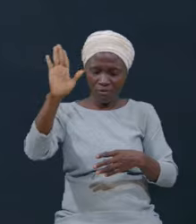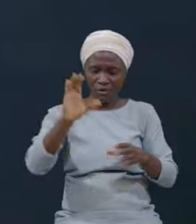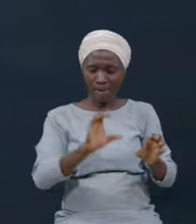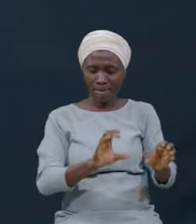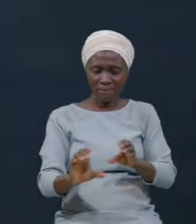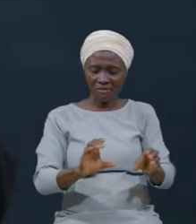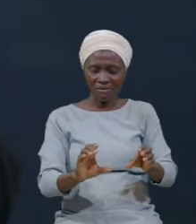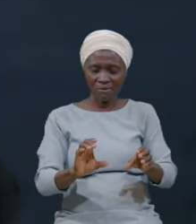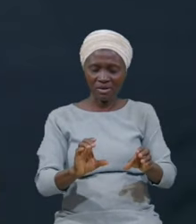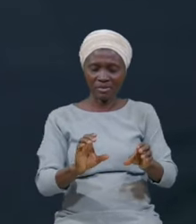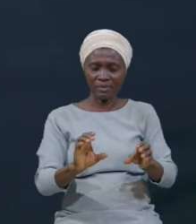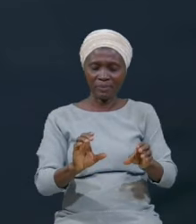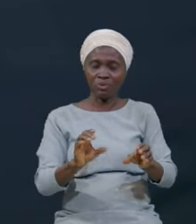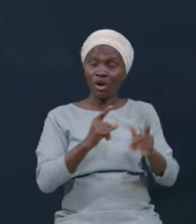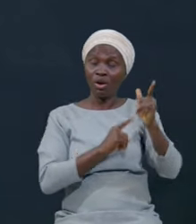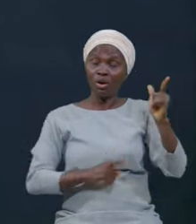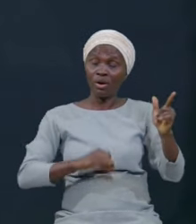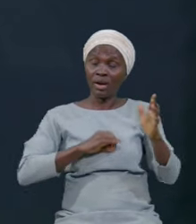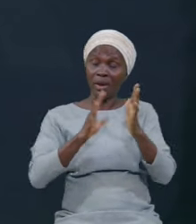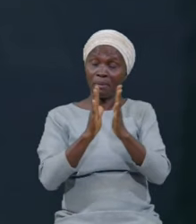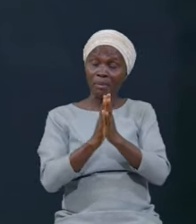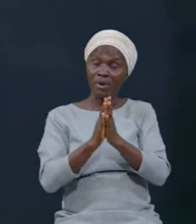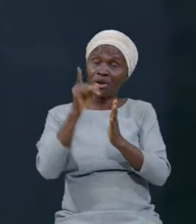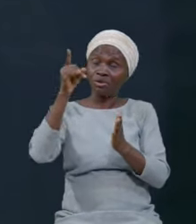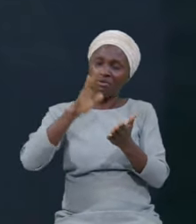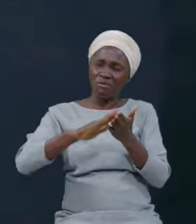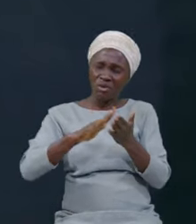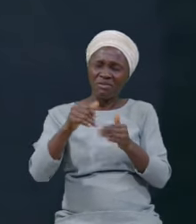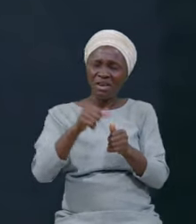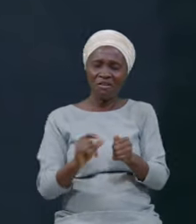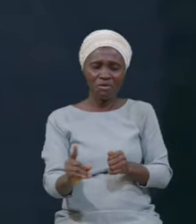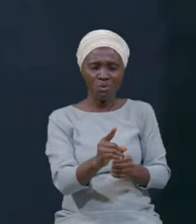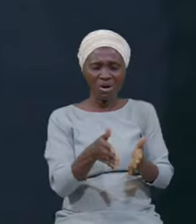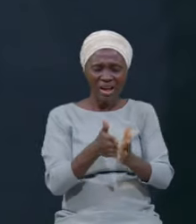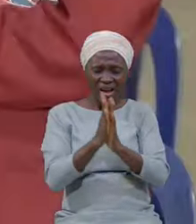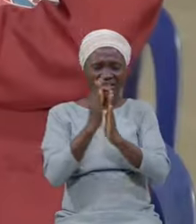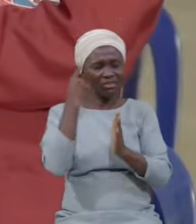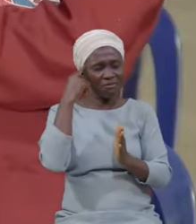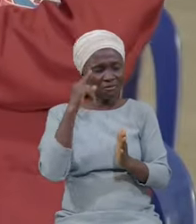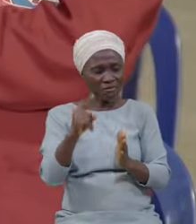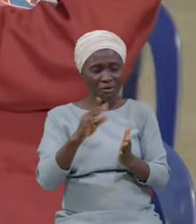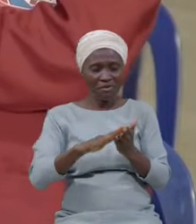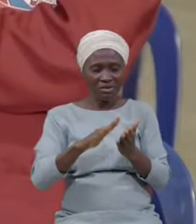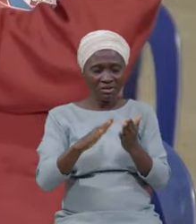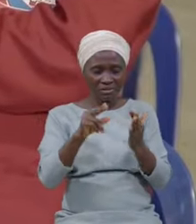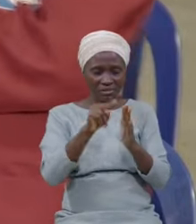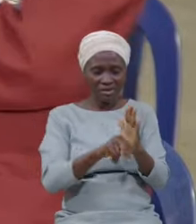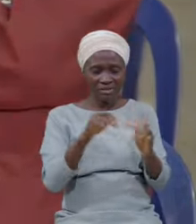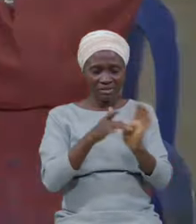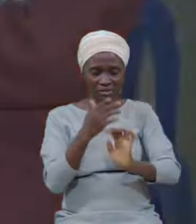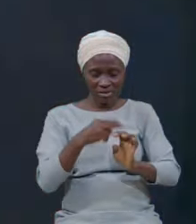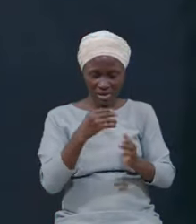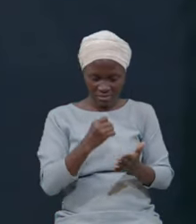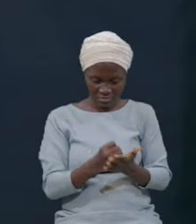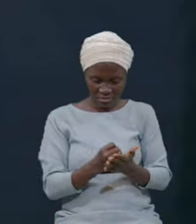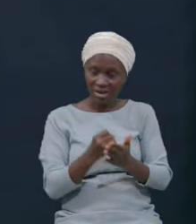forgive everyone asking for forgiveness in Jesus' name. Amen. Save everyone